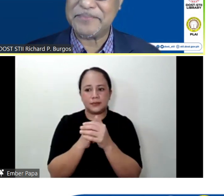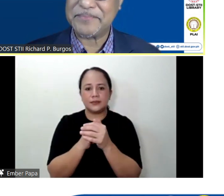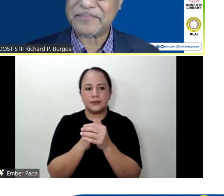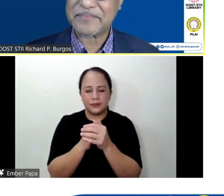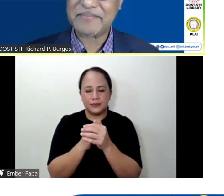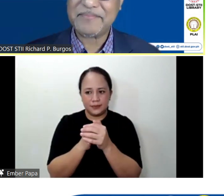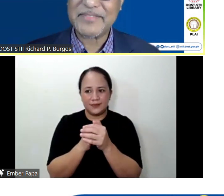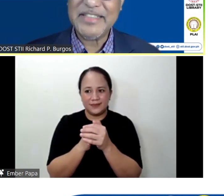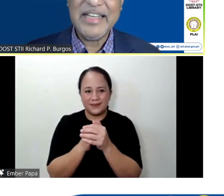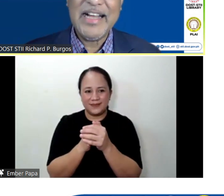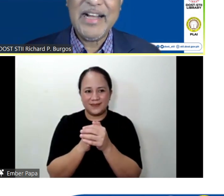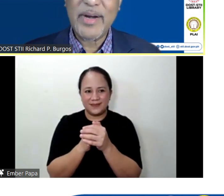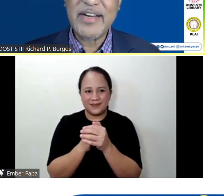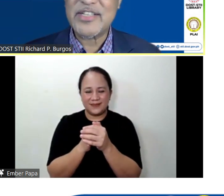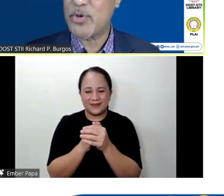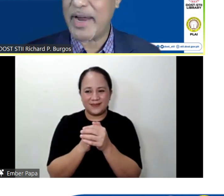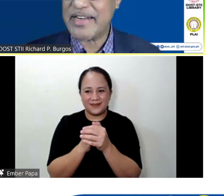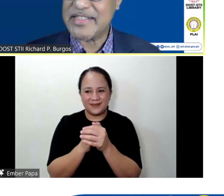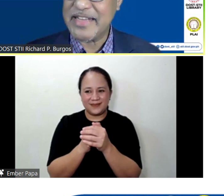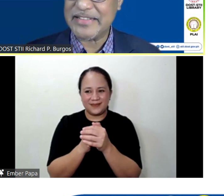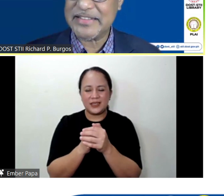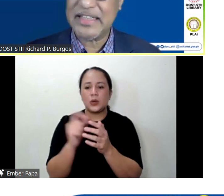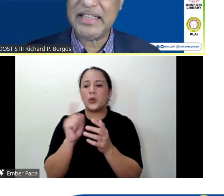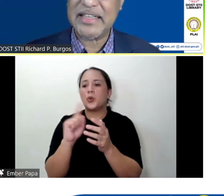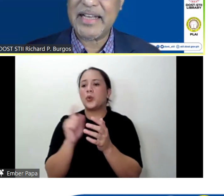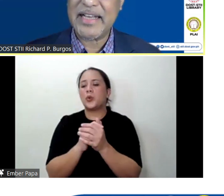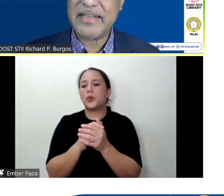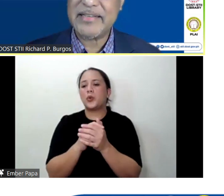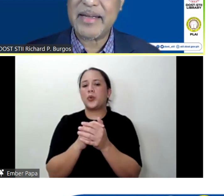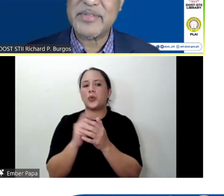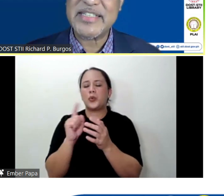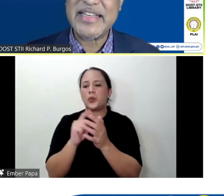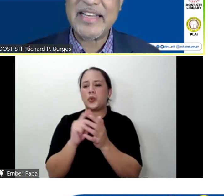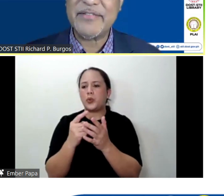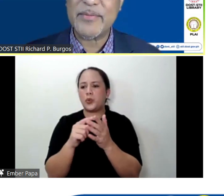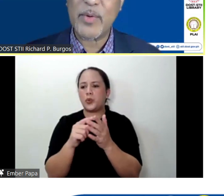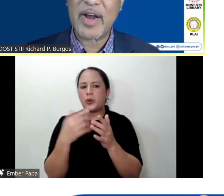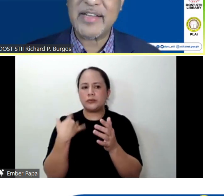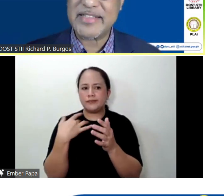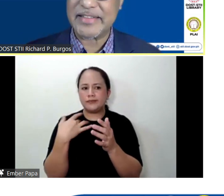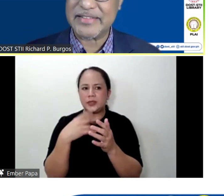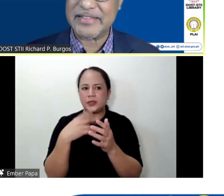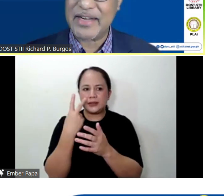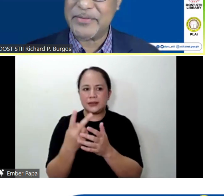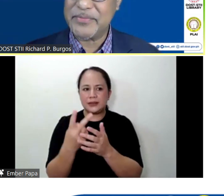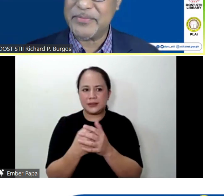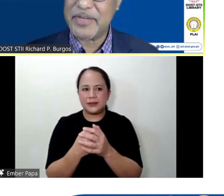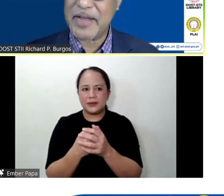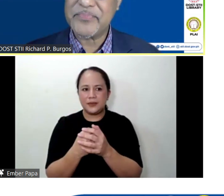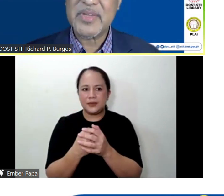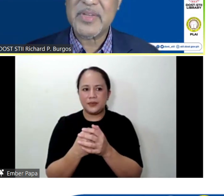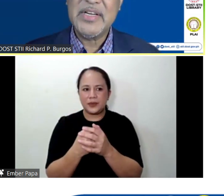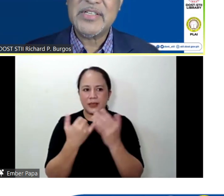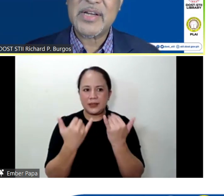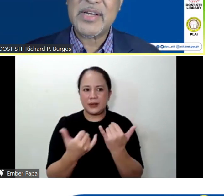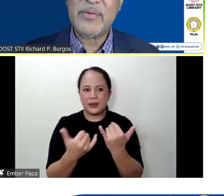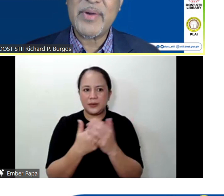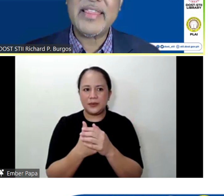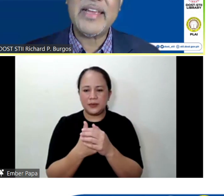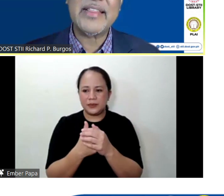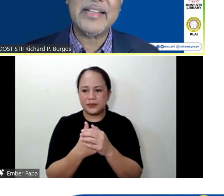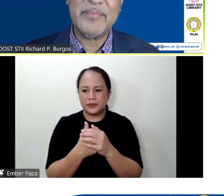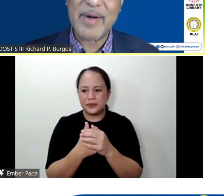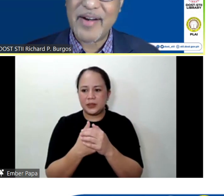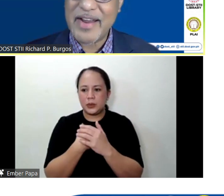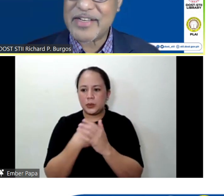So, what are the trends that I am seeing from where I sit now, okay? So I really think